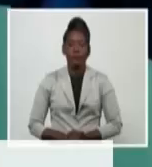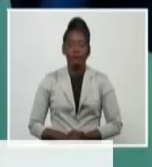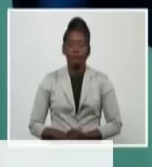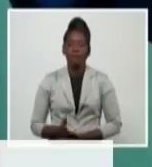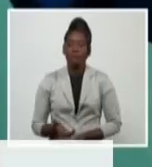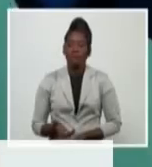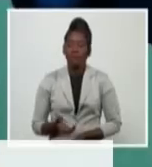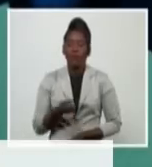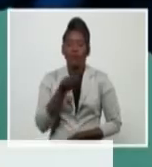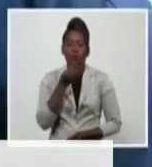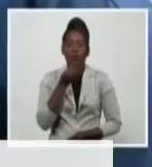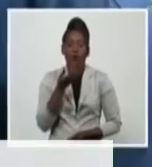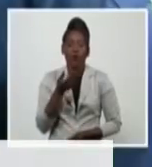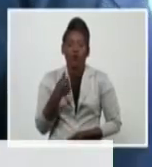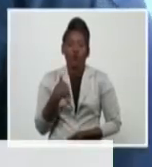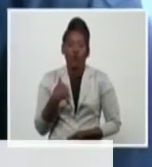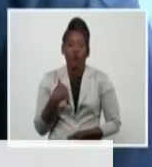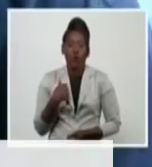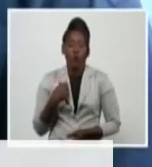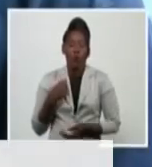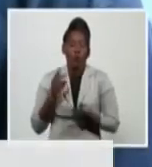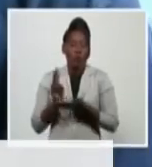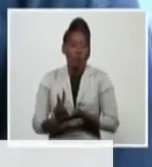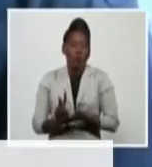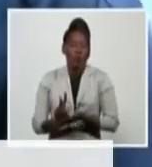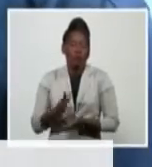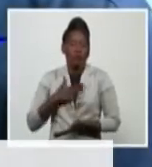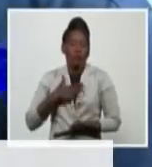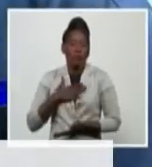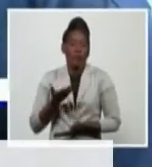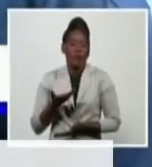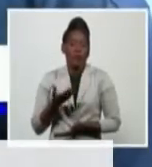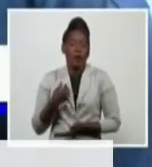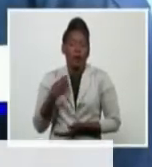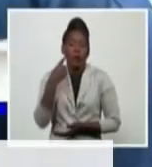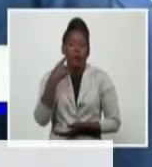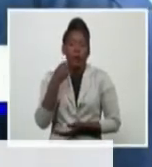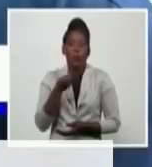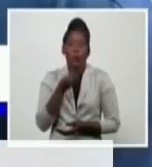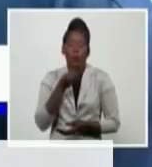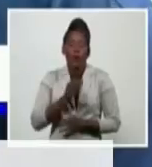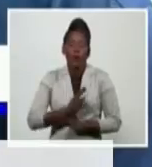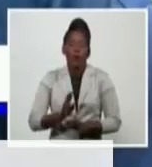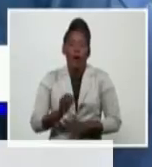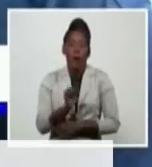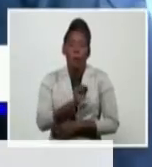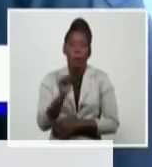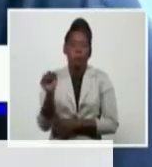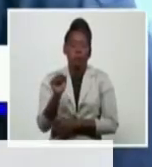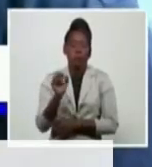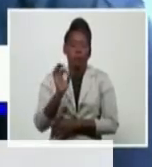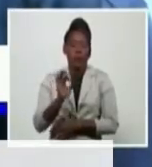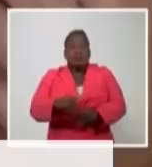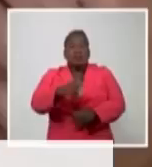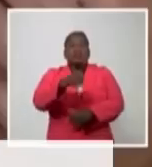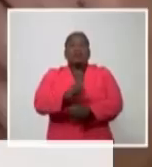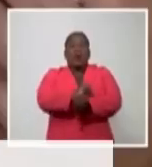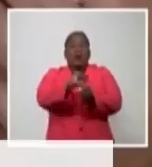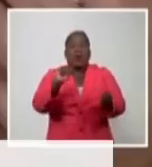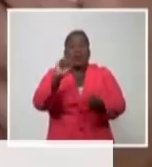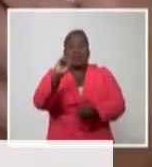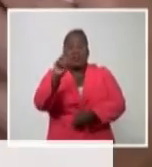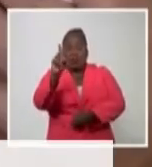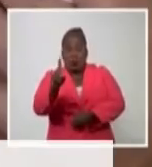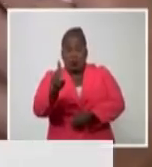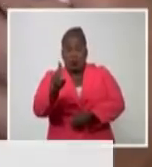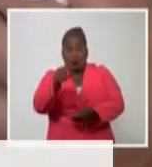statement coming from someone from these same communities. And we need to be doing this in the U.S. as well as around the world as well.